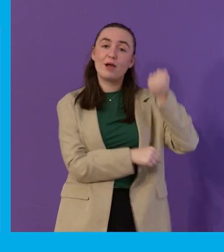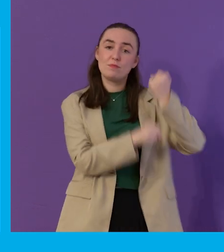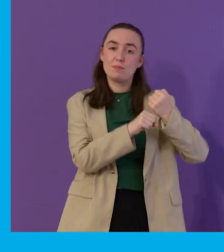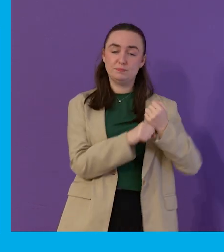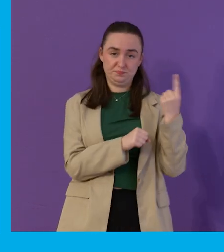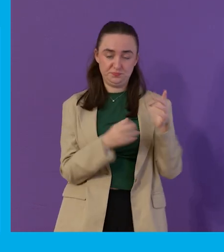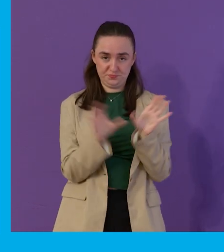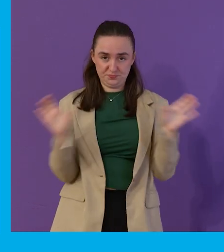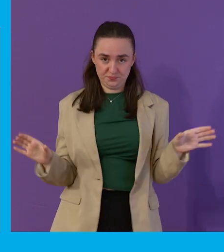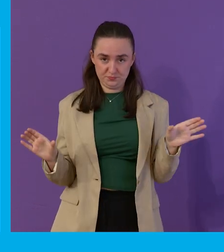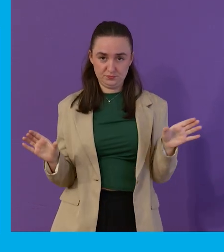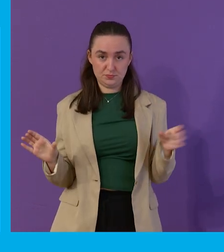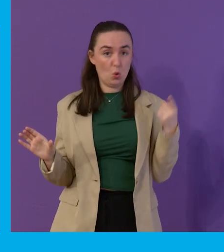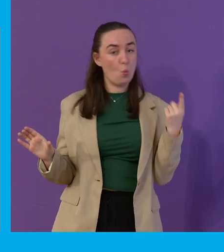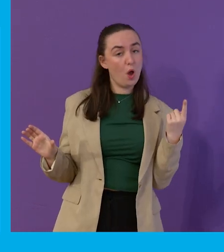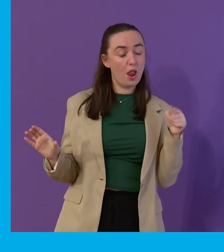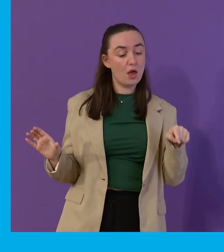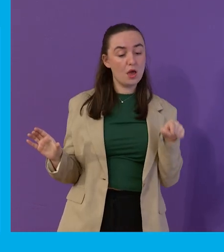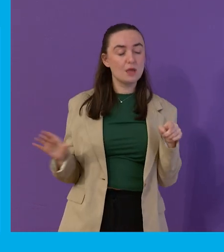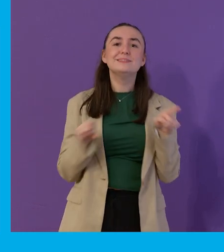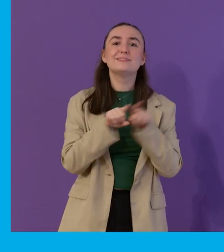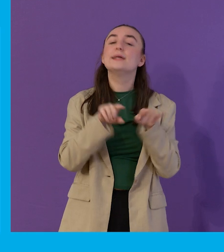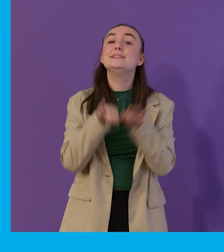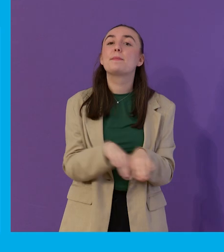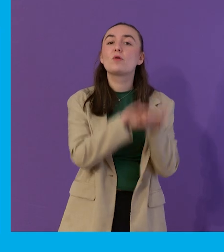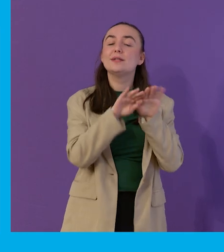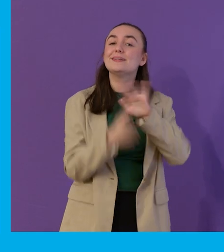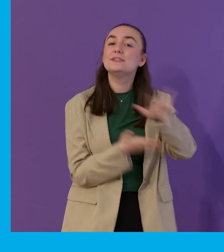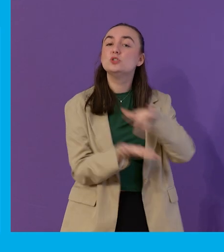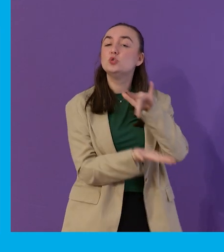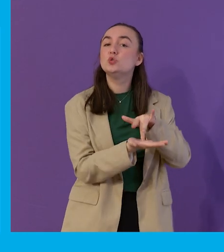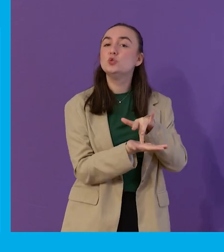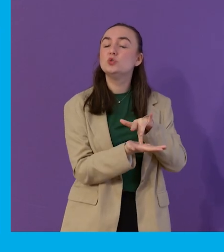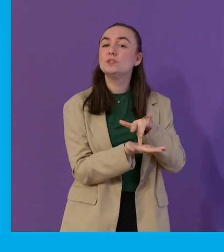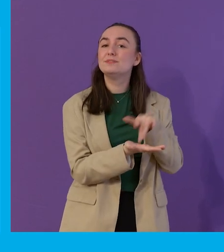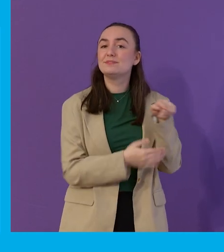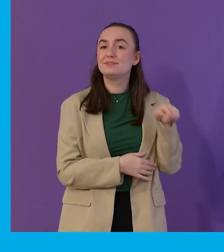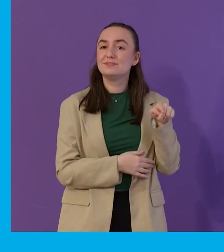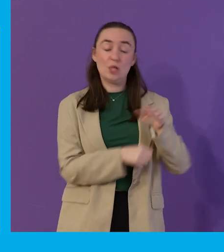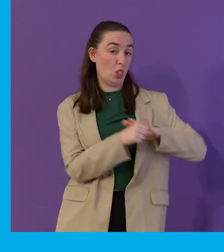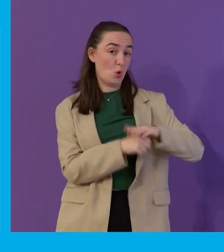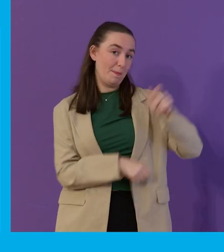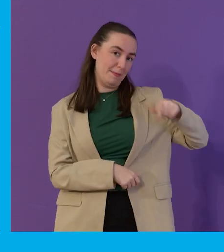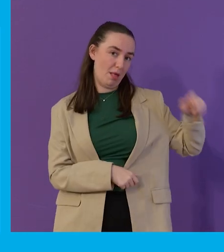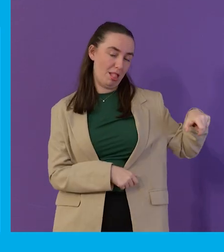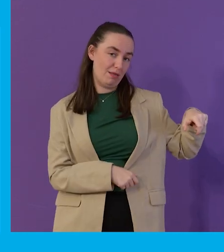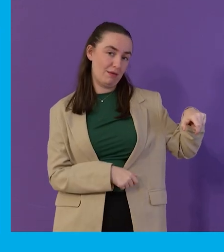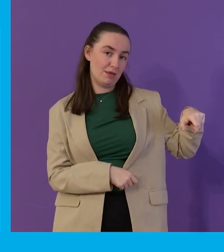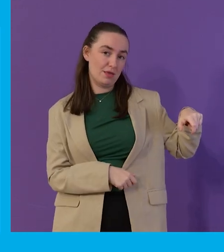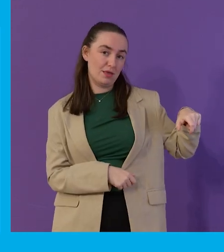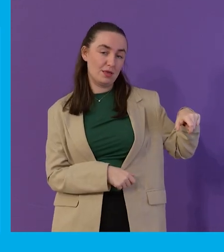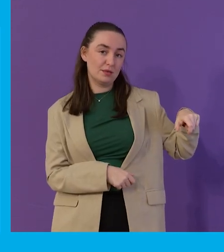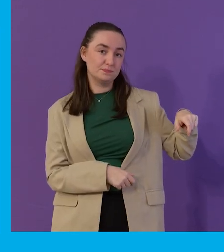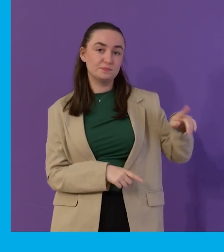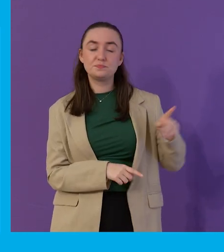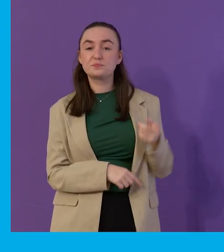local government, you know, democratic institution, the operation of local people, and local